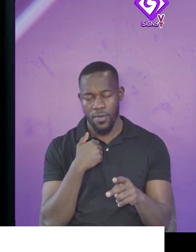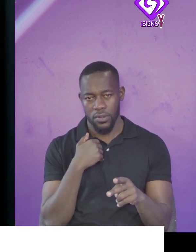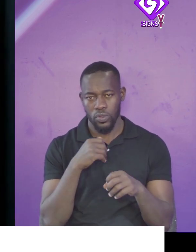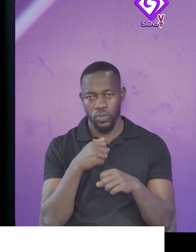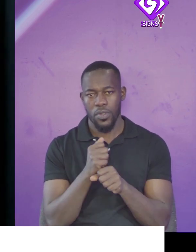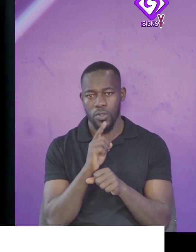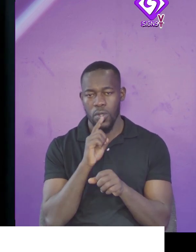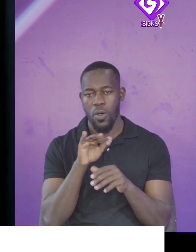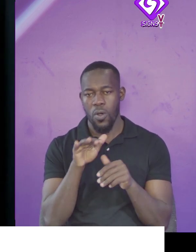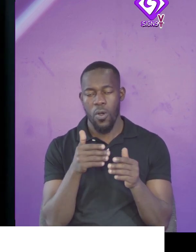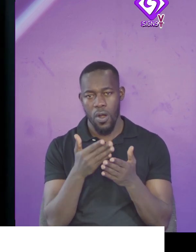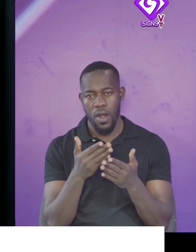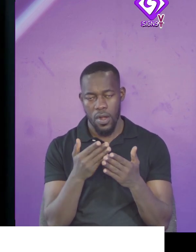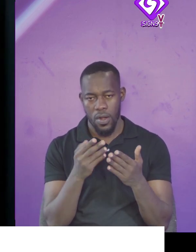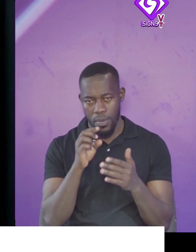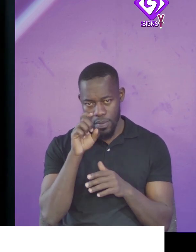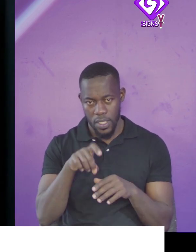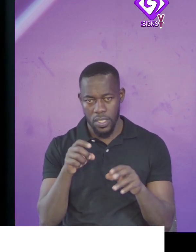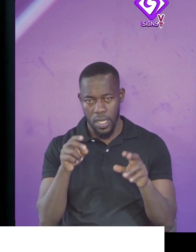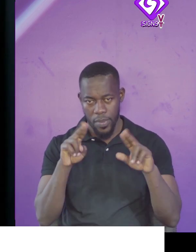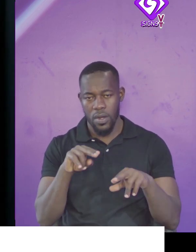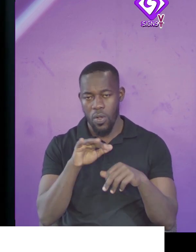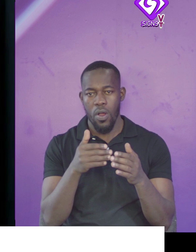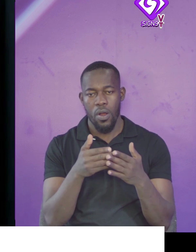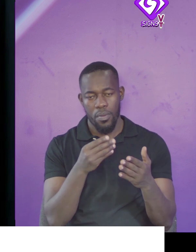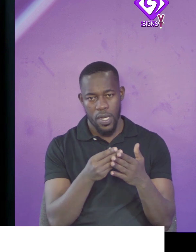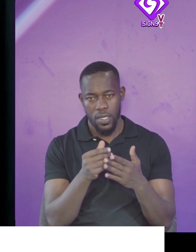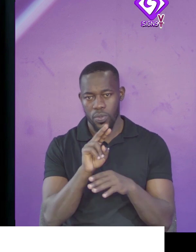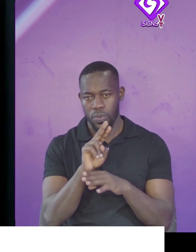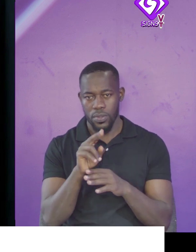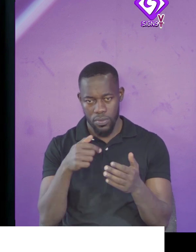said with President Ruto, every dollar and every shilling is spent correctly.